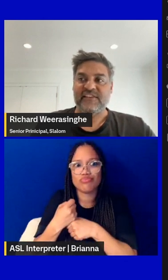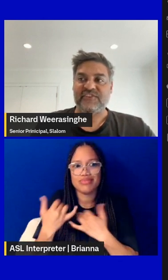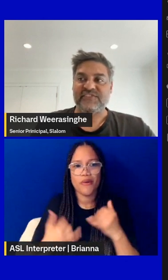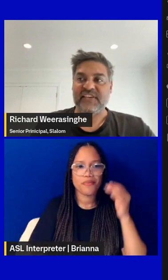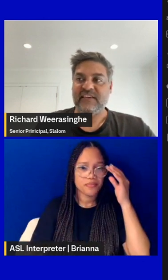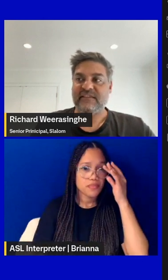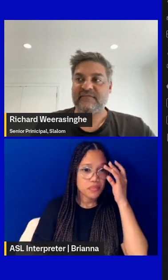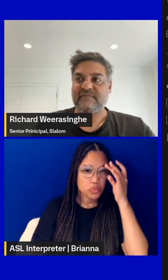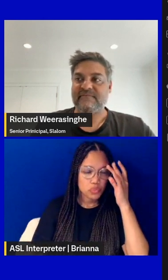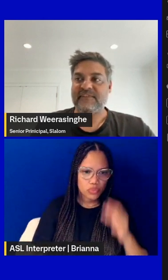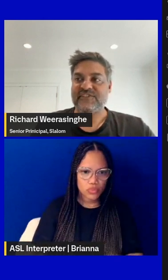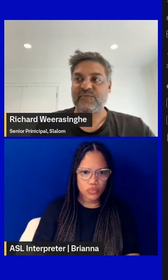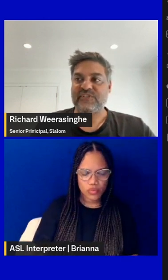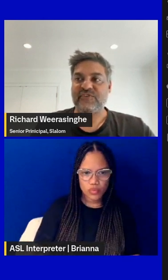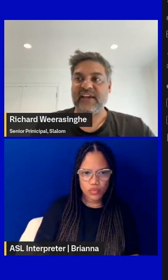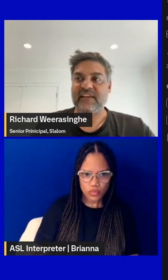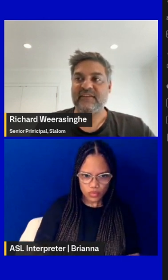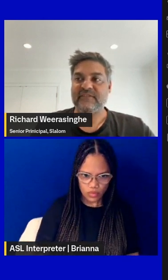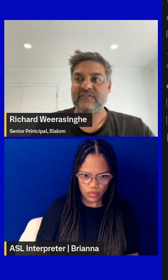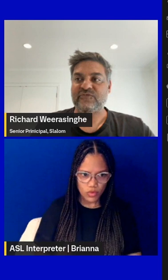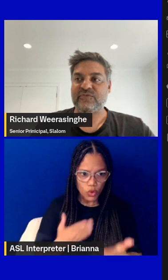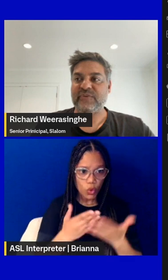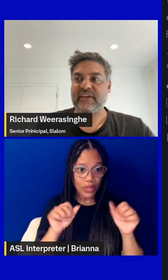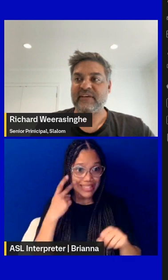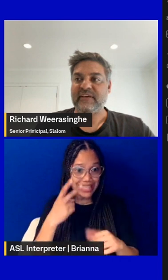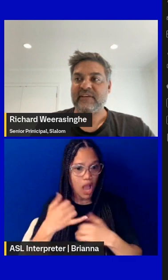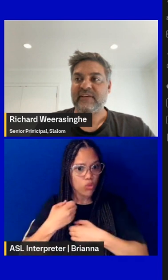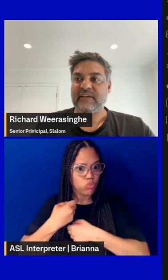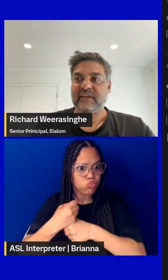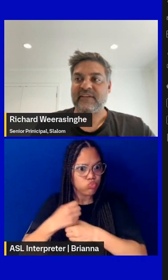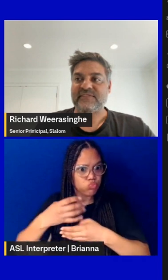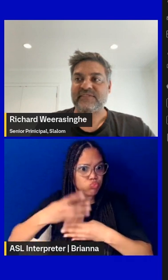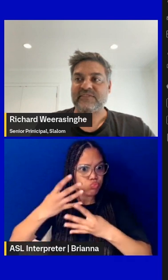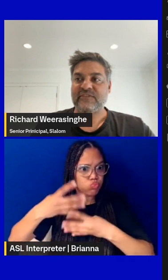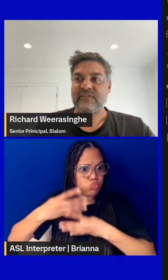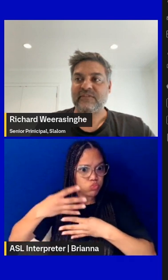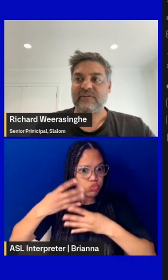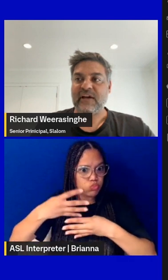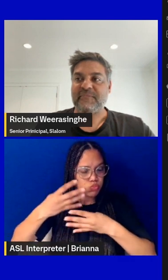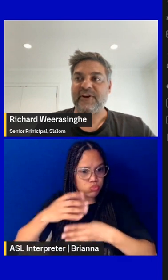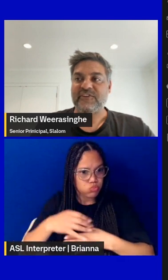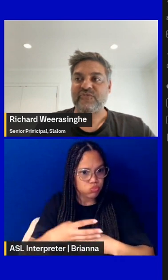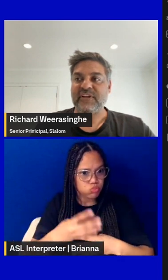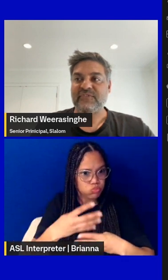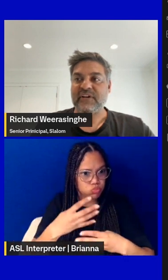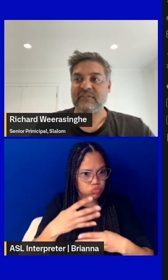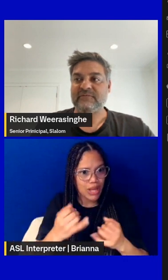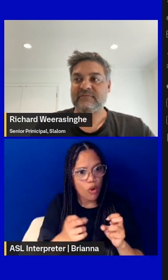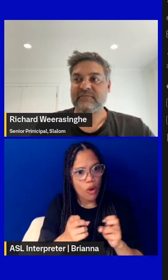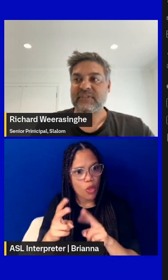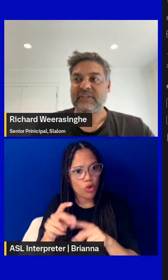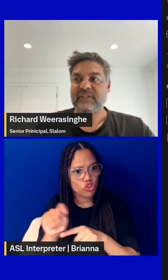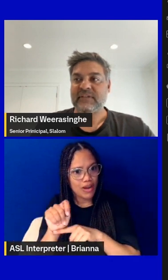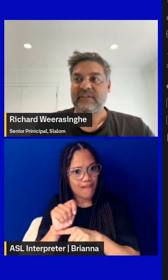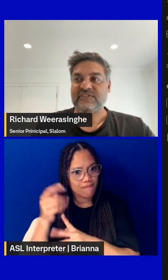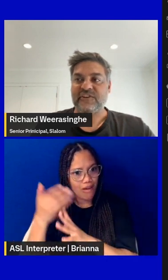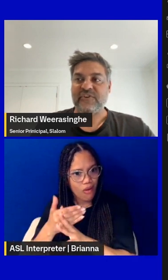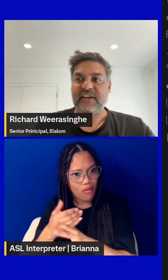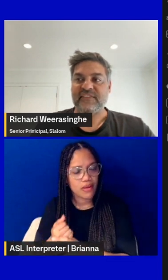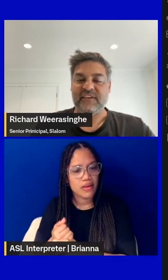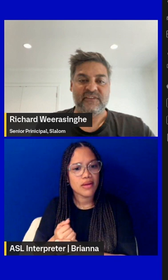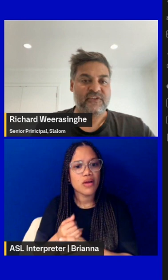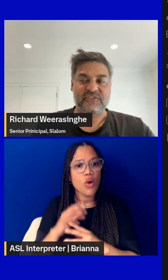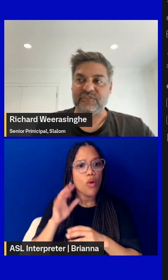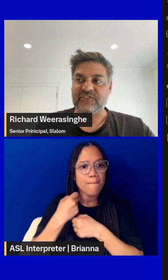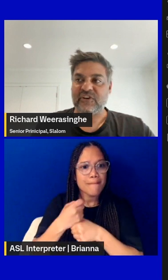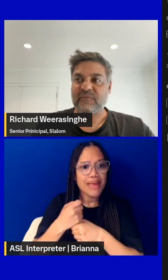Okay, and as you can see, this is what it's creating. Just real quick, it's uploading the training file. It's going to